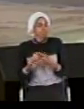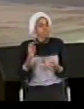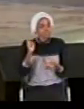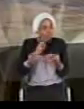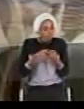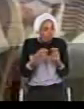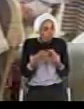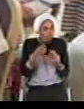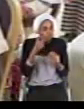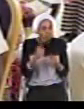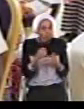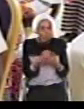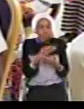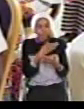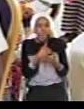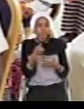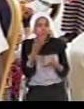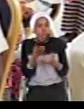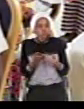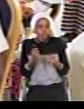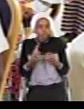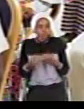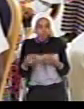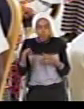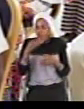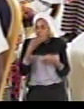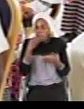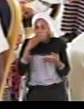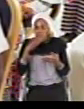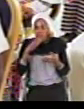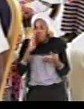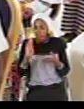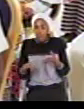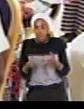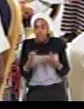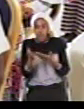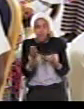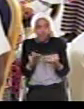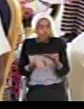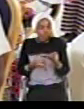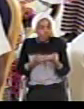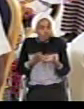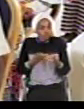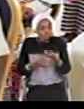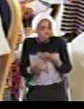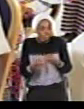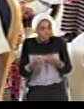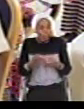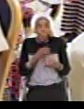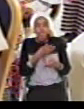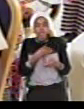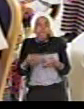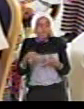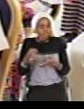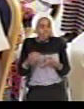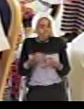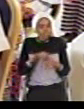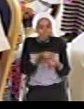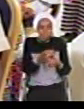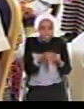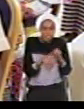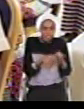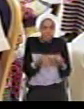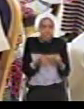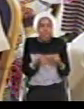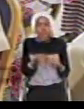will pervert and will corrupt and will change and will modify and